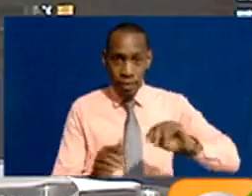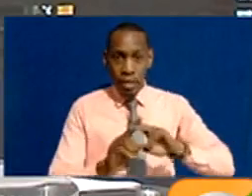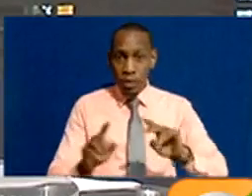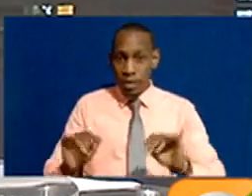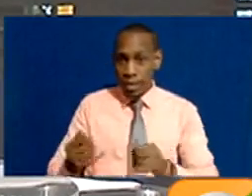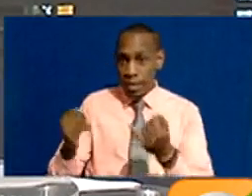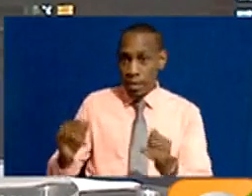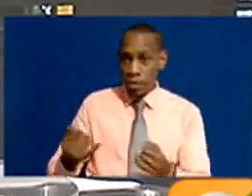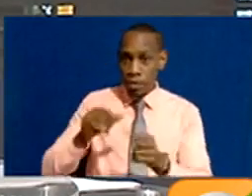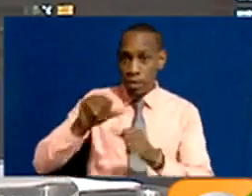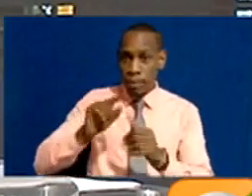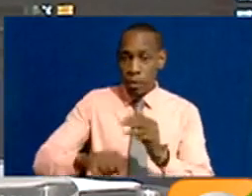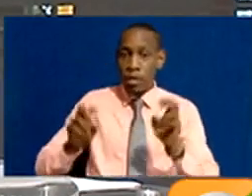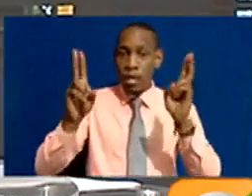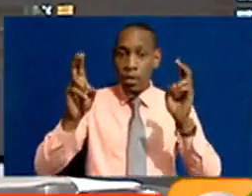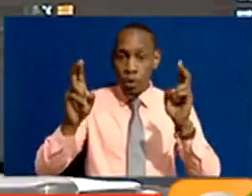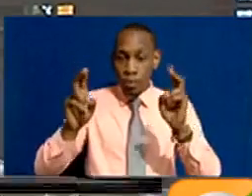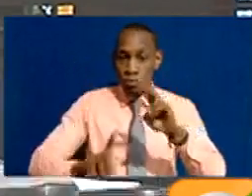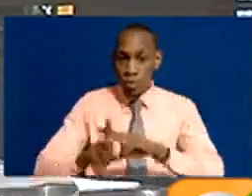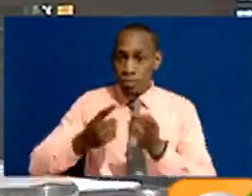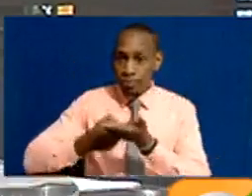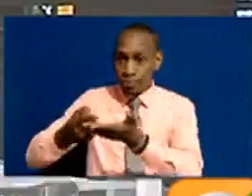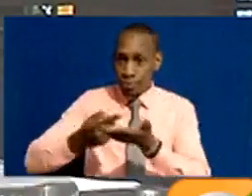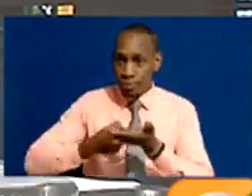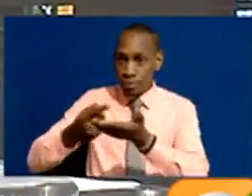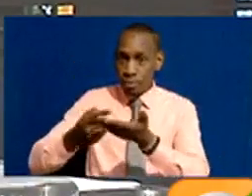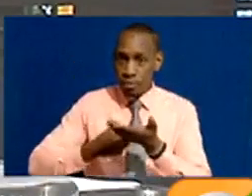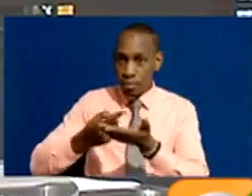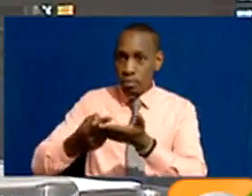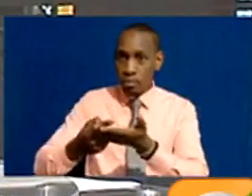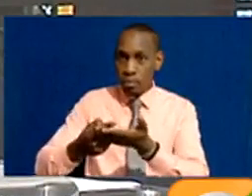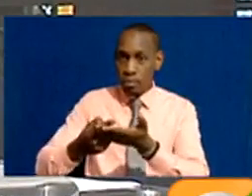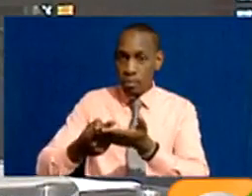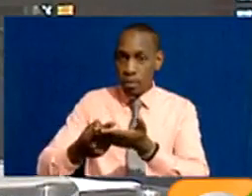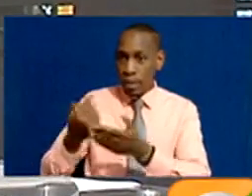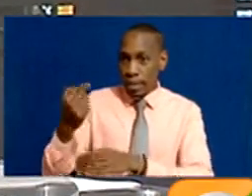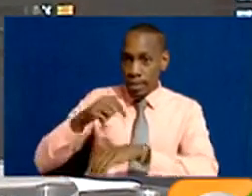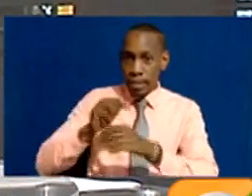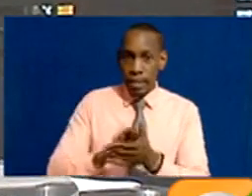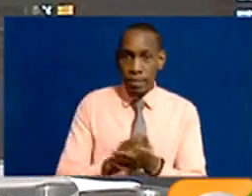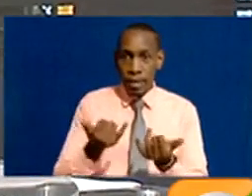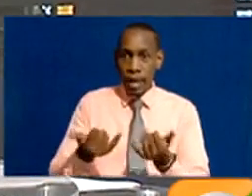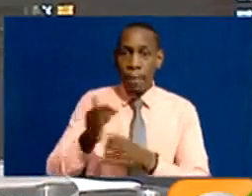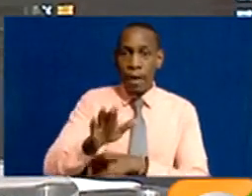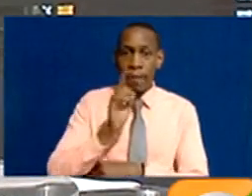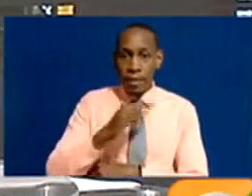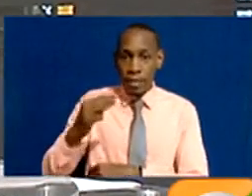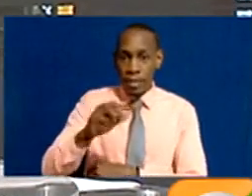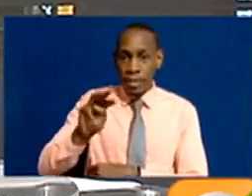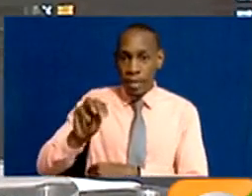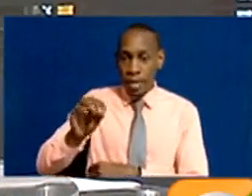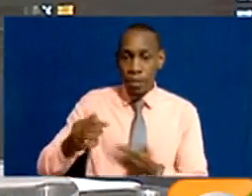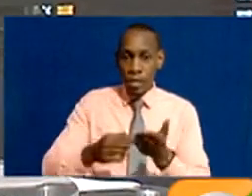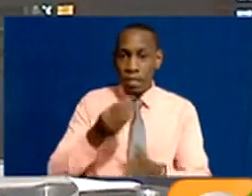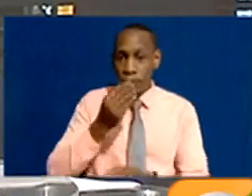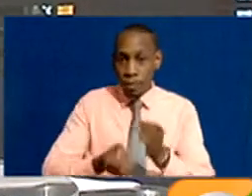We begin the broadcast with a topic that stirred a lot of debate over the last day or so, the return of GMO technology